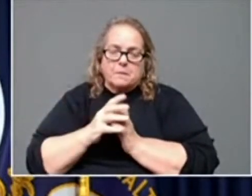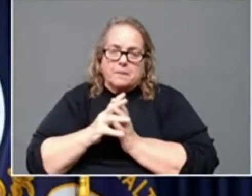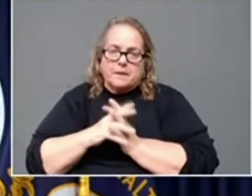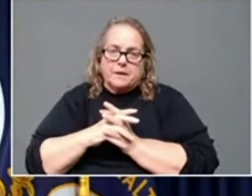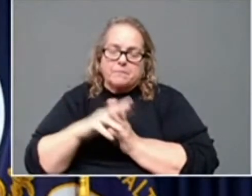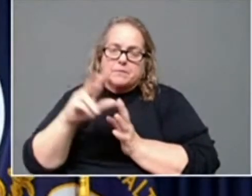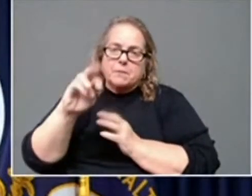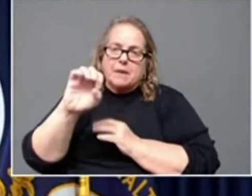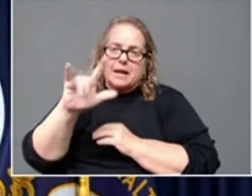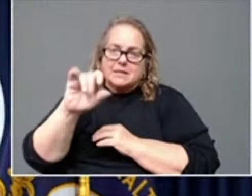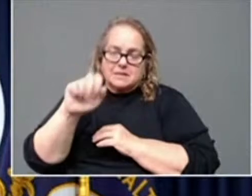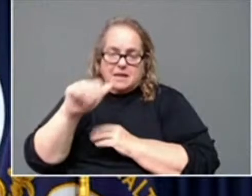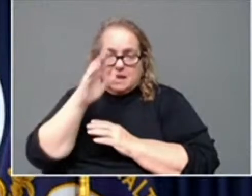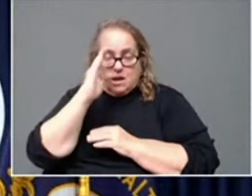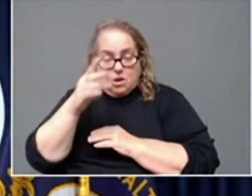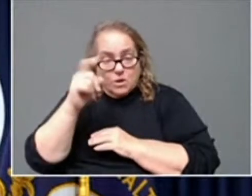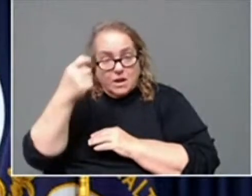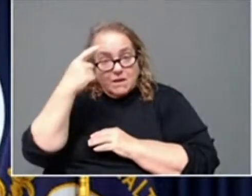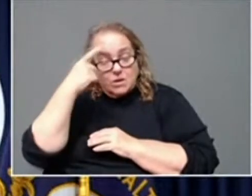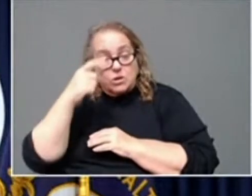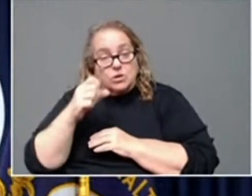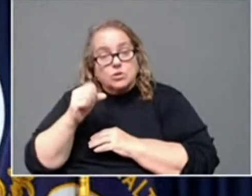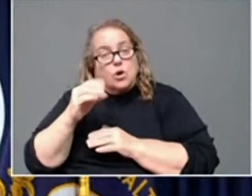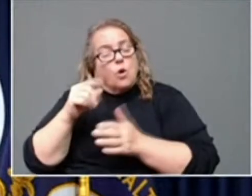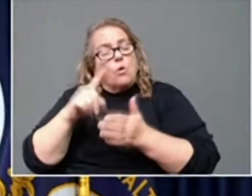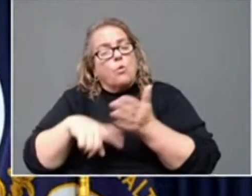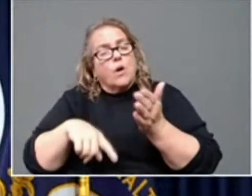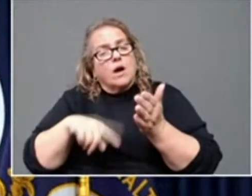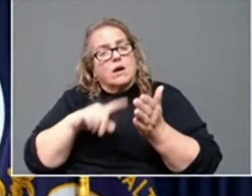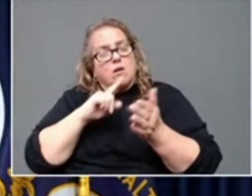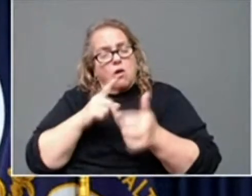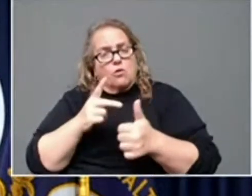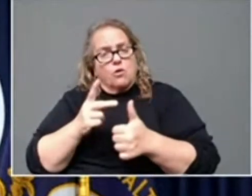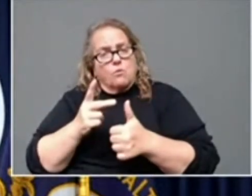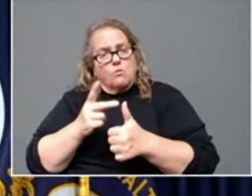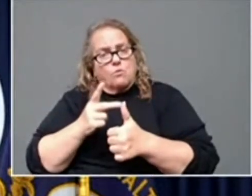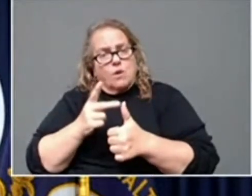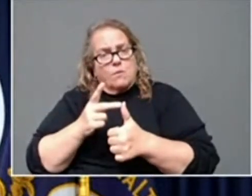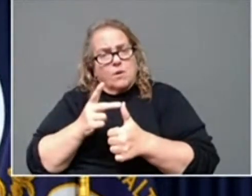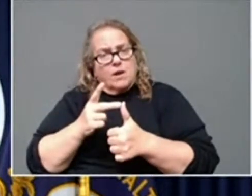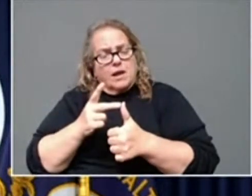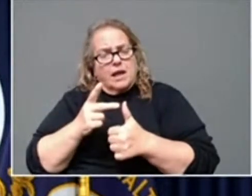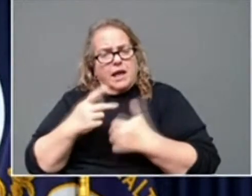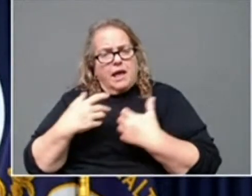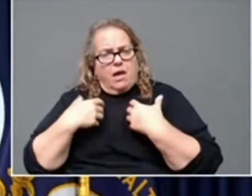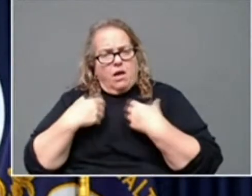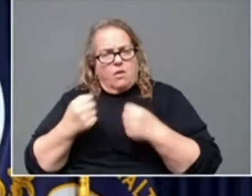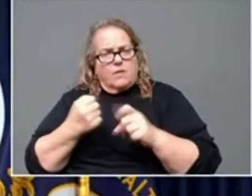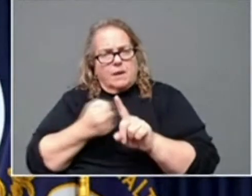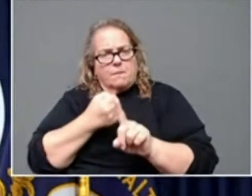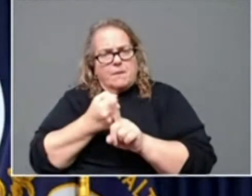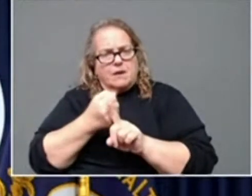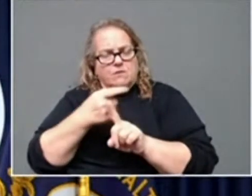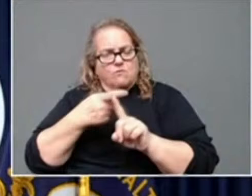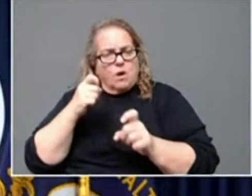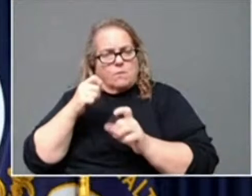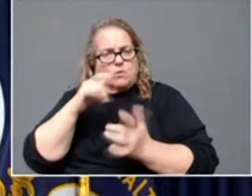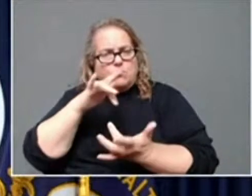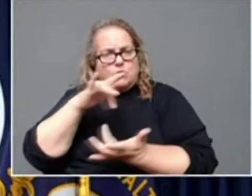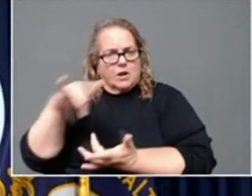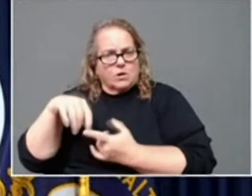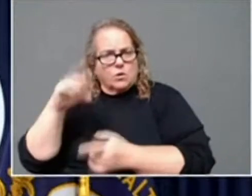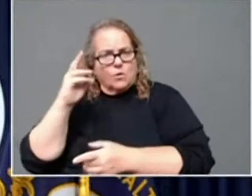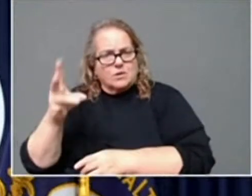Hi, Governor. So what are the primary health-related impacts from these tornadoes in Western